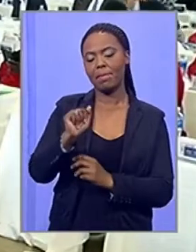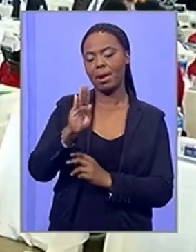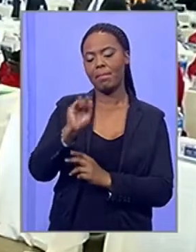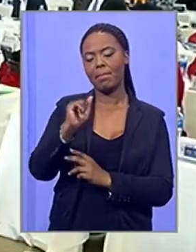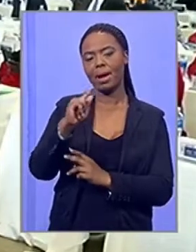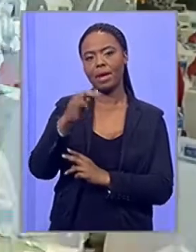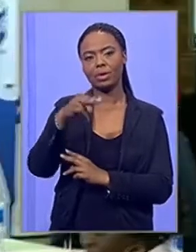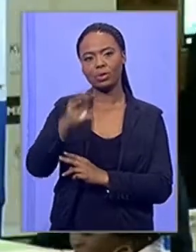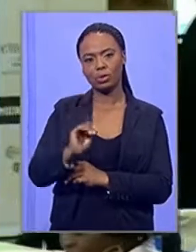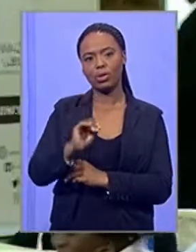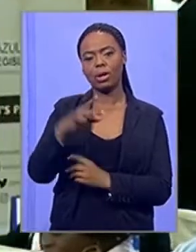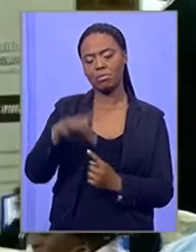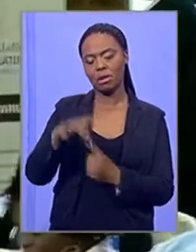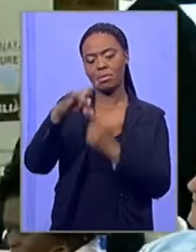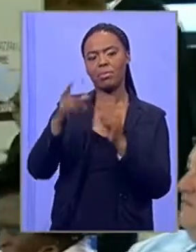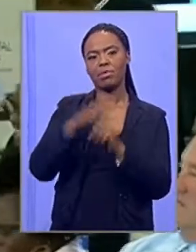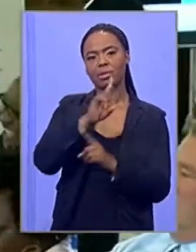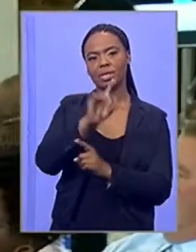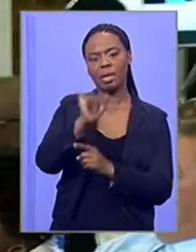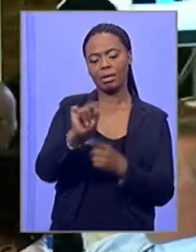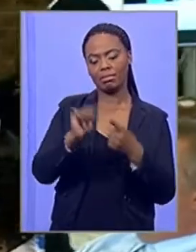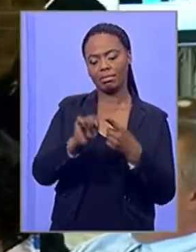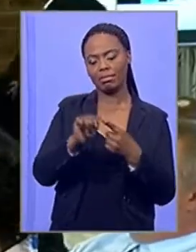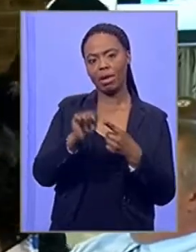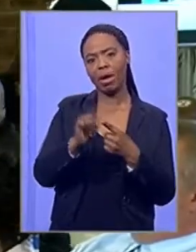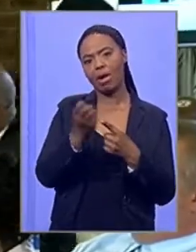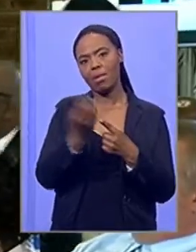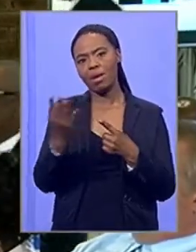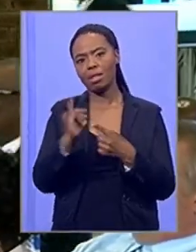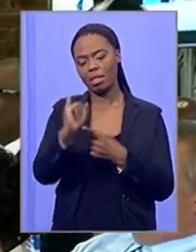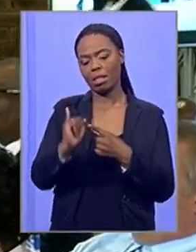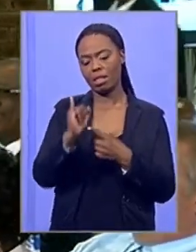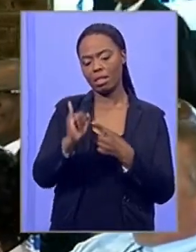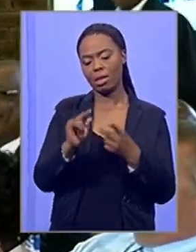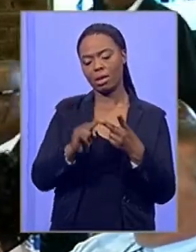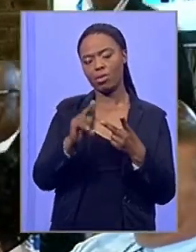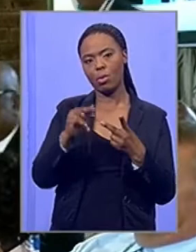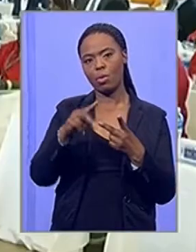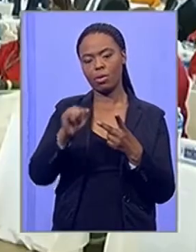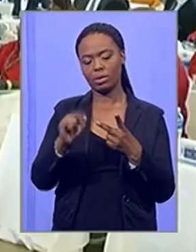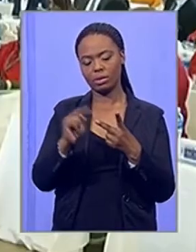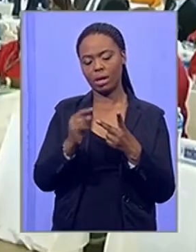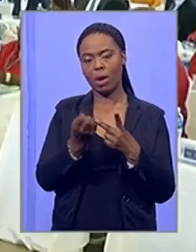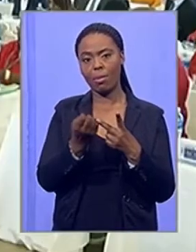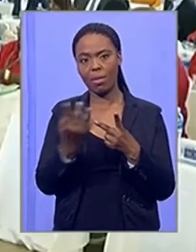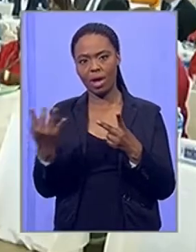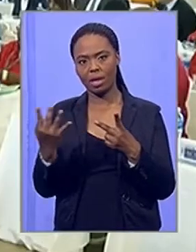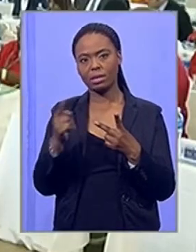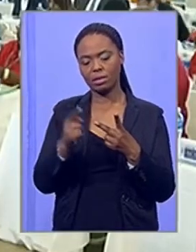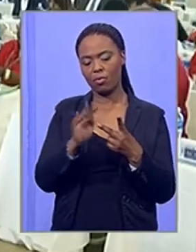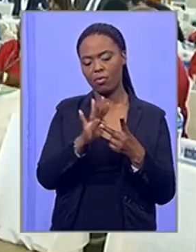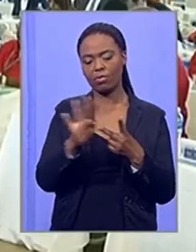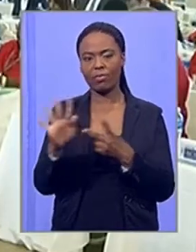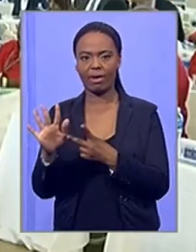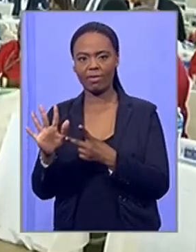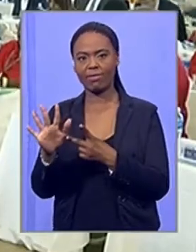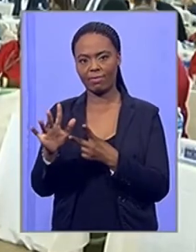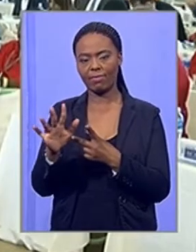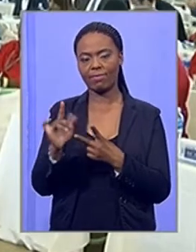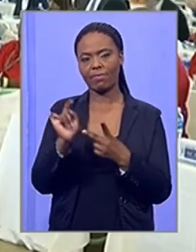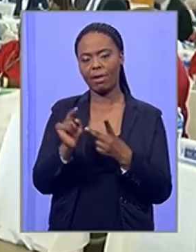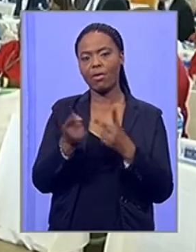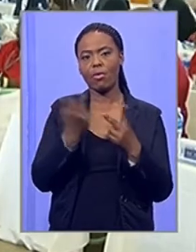tlhopheng wa DA o nnile le divoutu di le 11 fa Nomusa Dube-Ncube a bone divoutu di le 45 mo go di